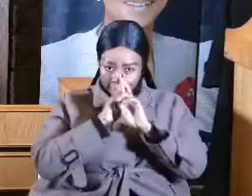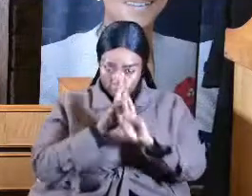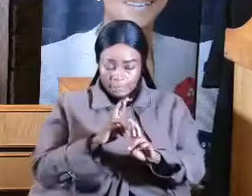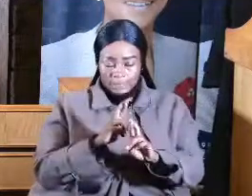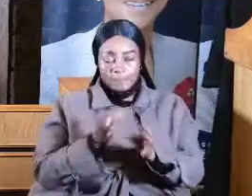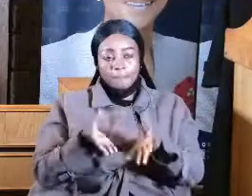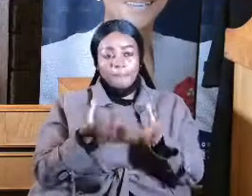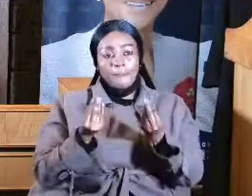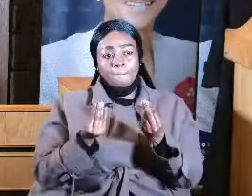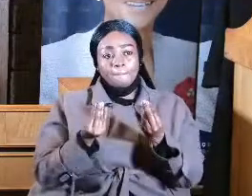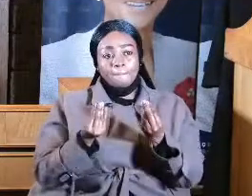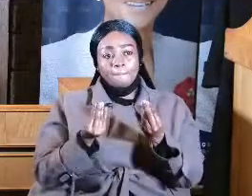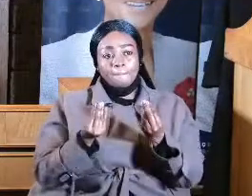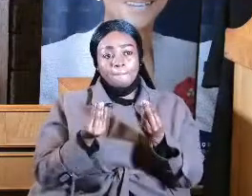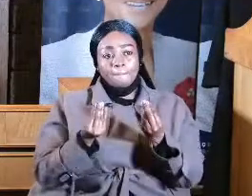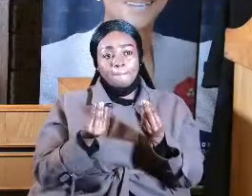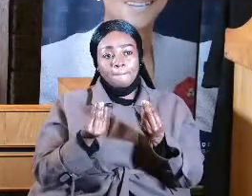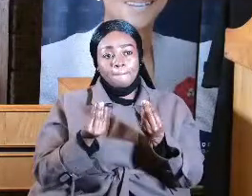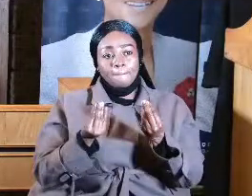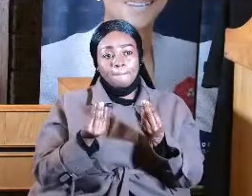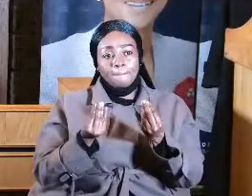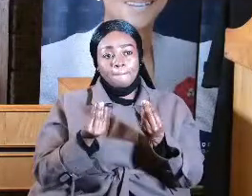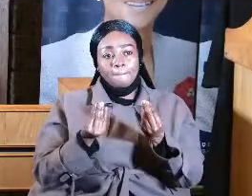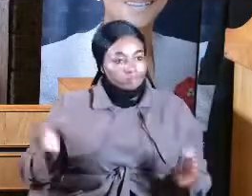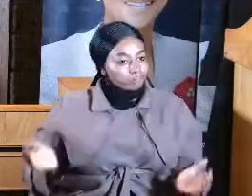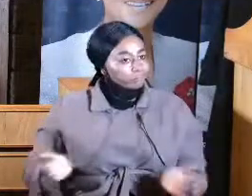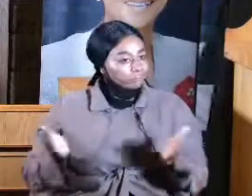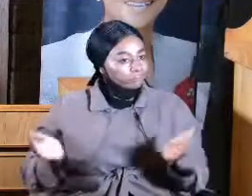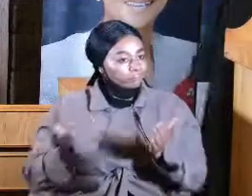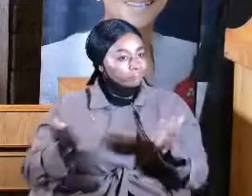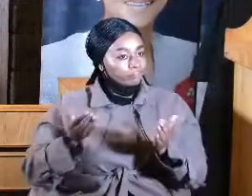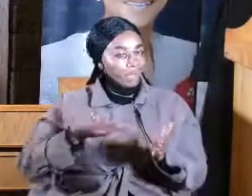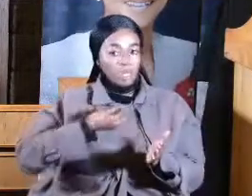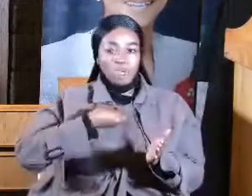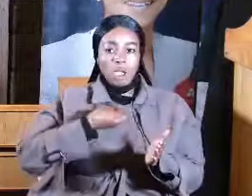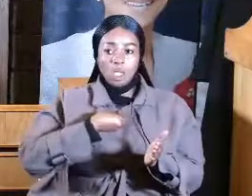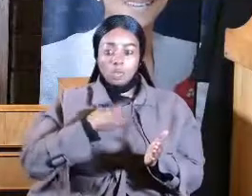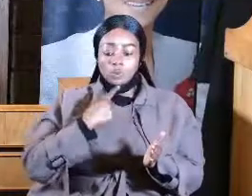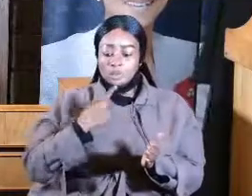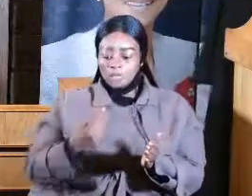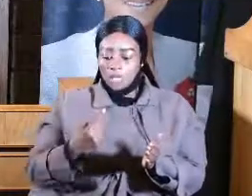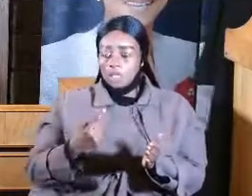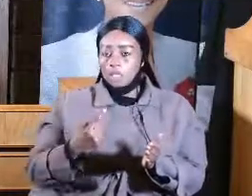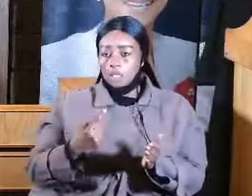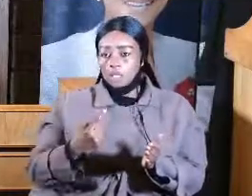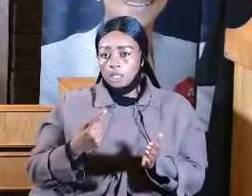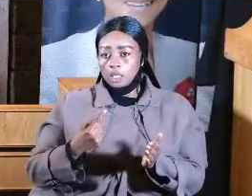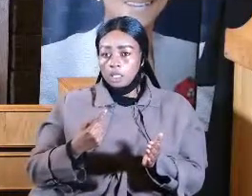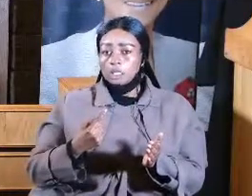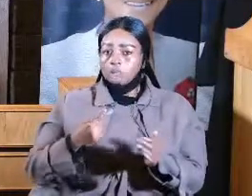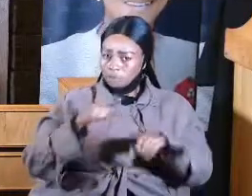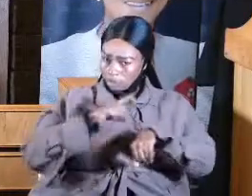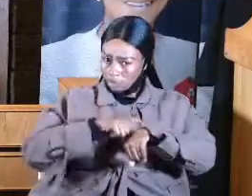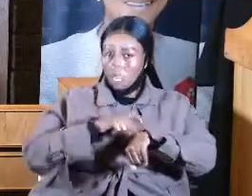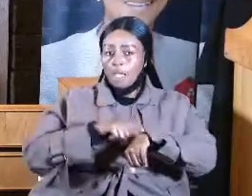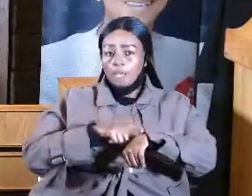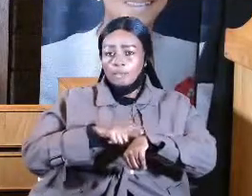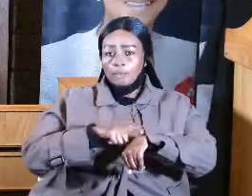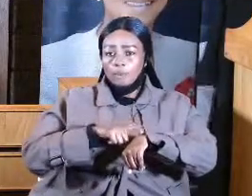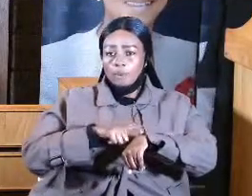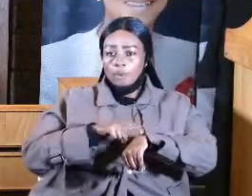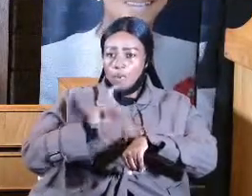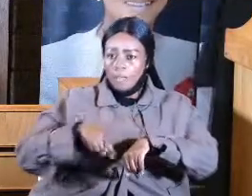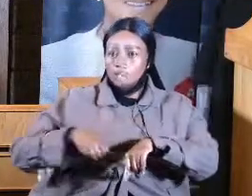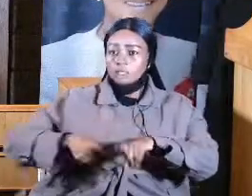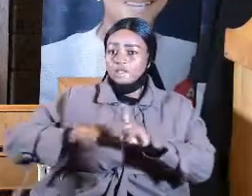So we are bringing the young ones that we say to them, it's high time that we need to